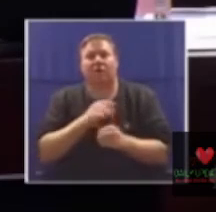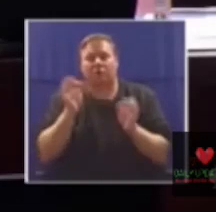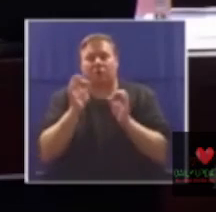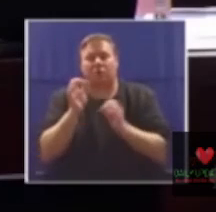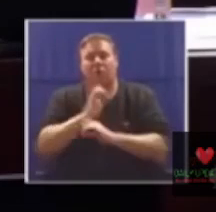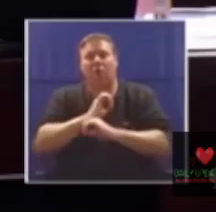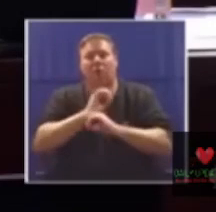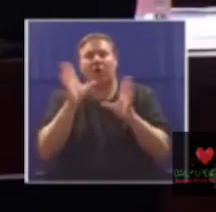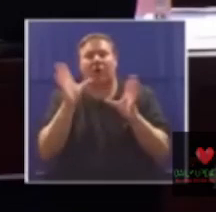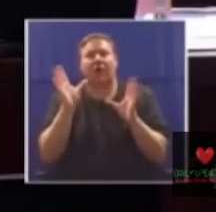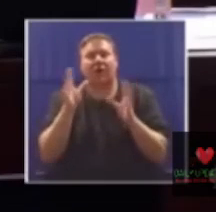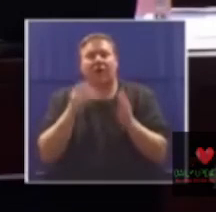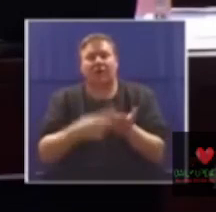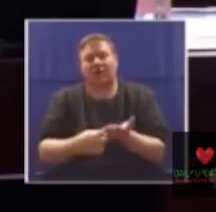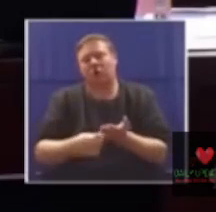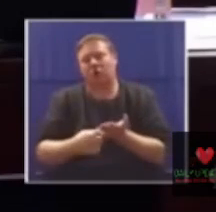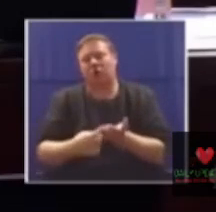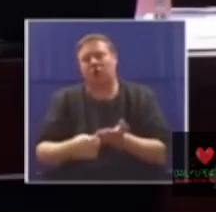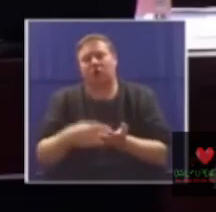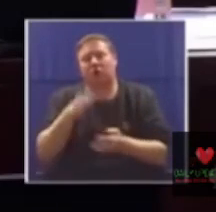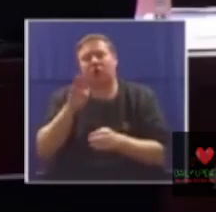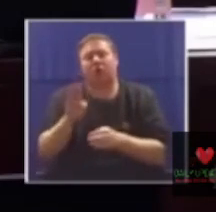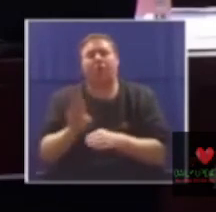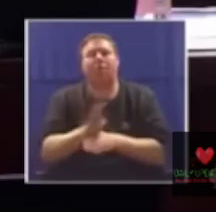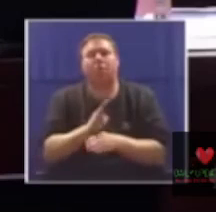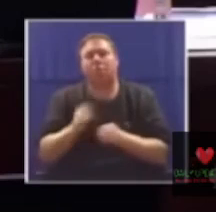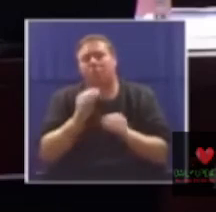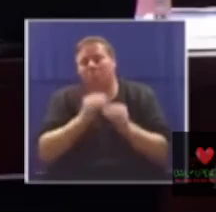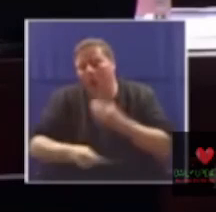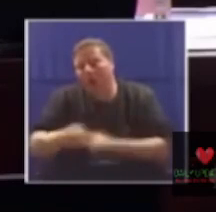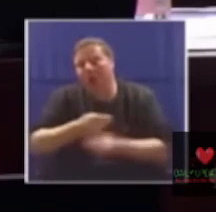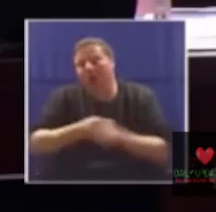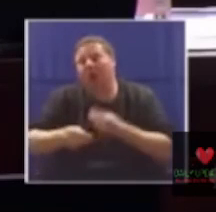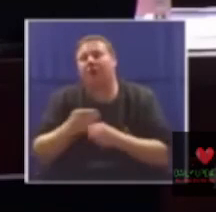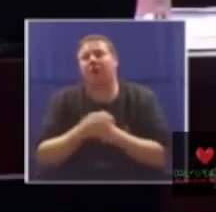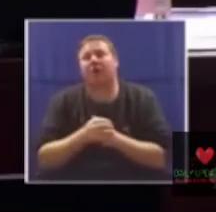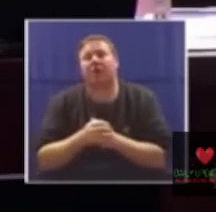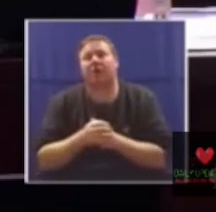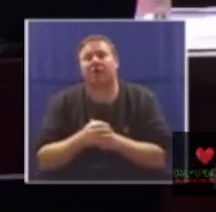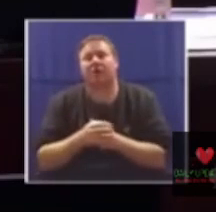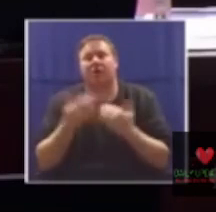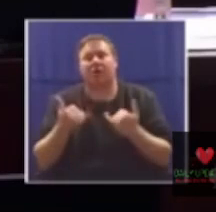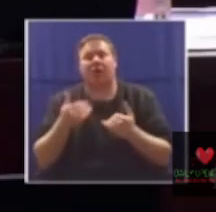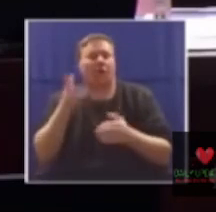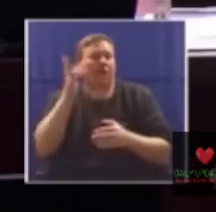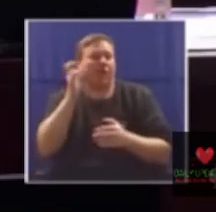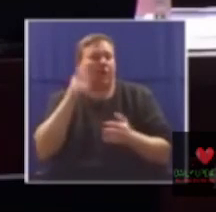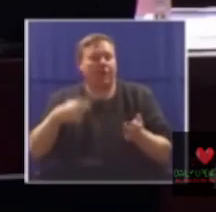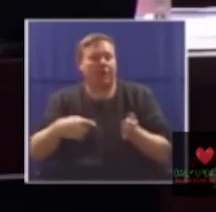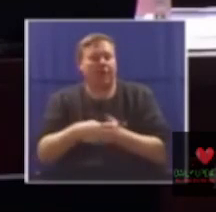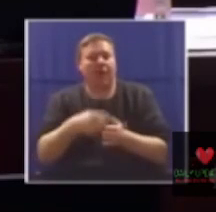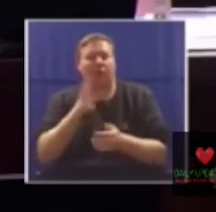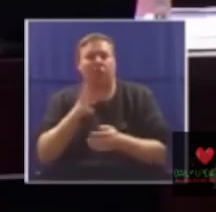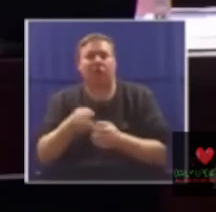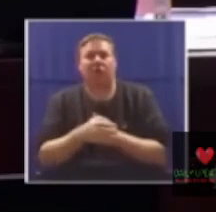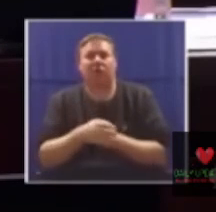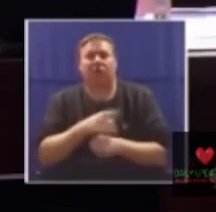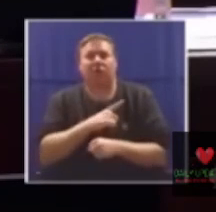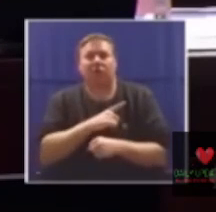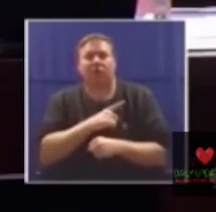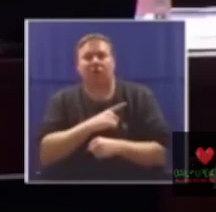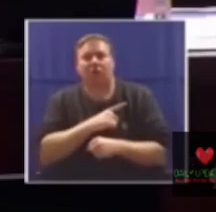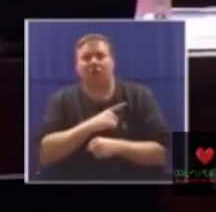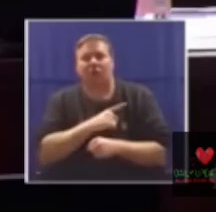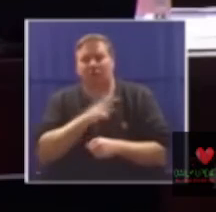the negotiations for bribes. I hear now that you are going to plug that because the person who owns